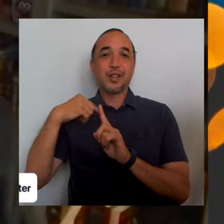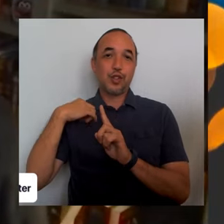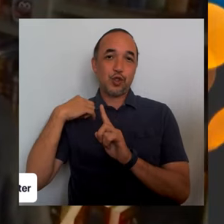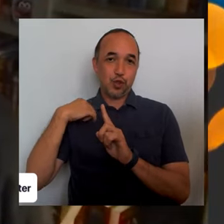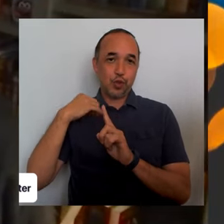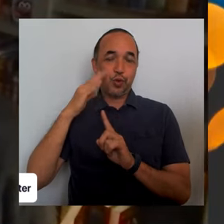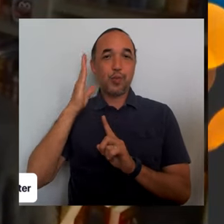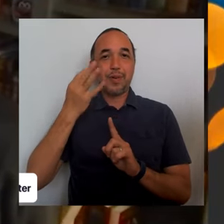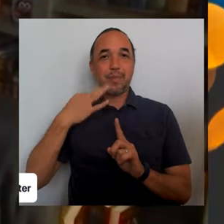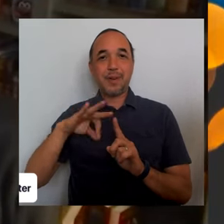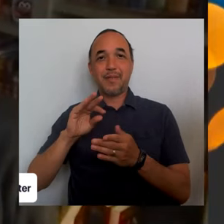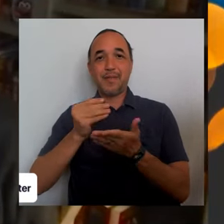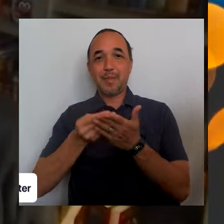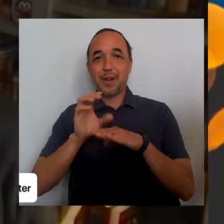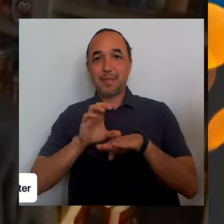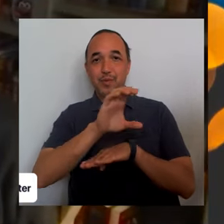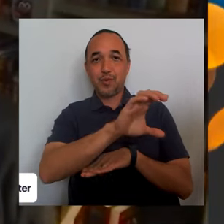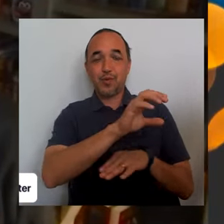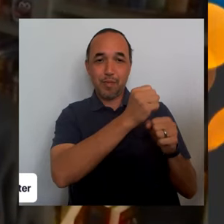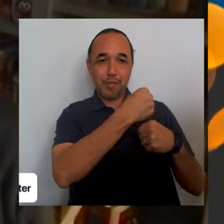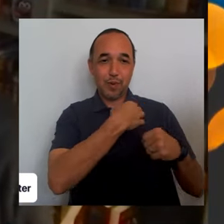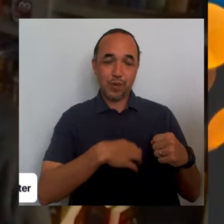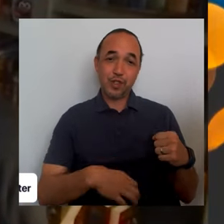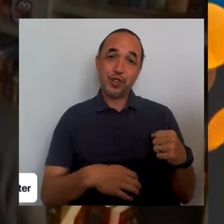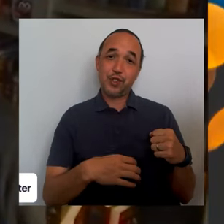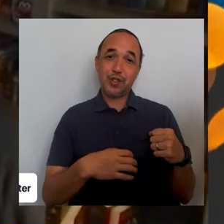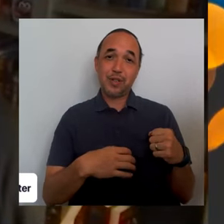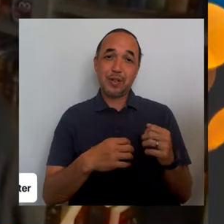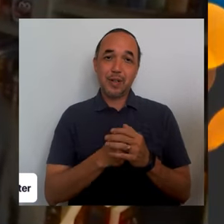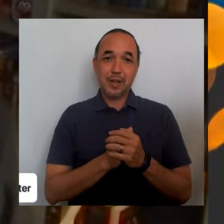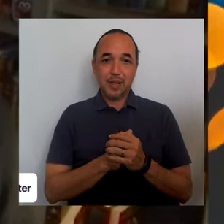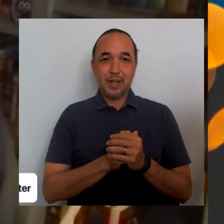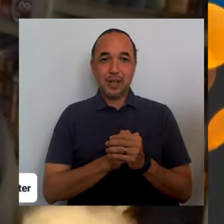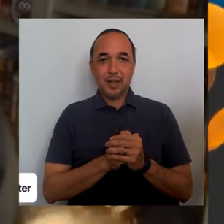Every one sold will go